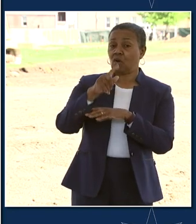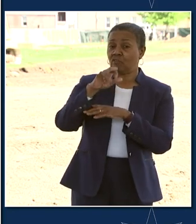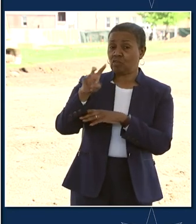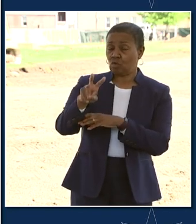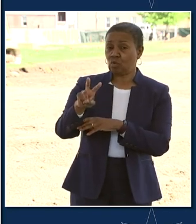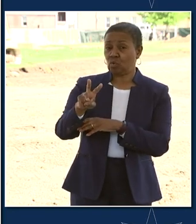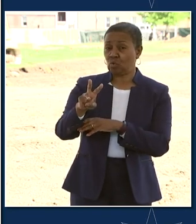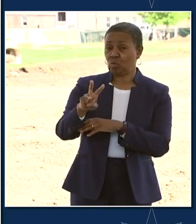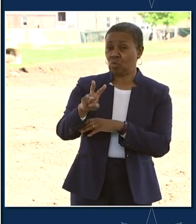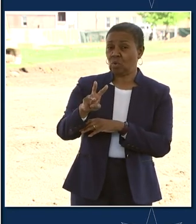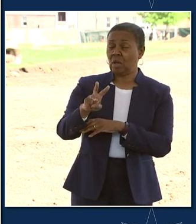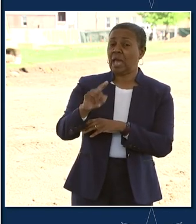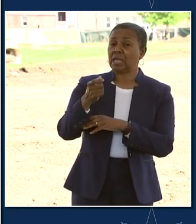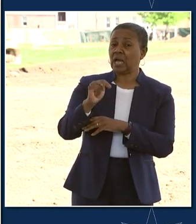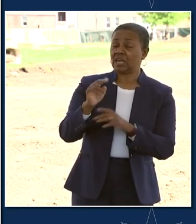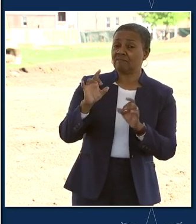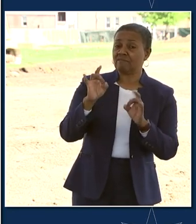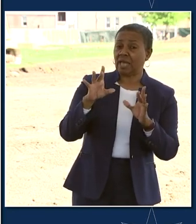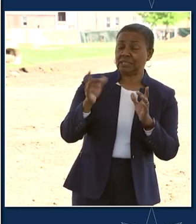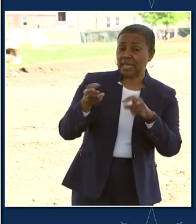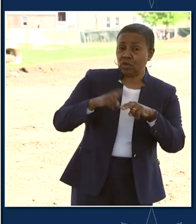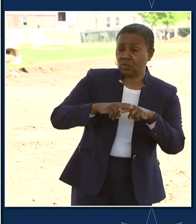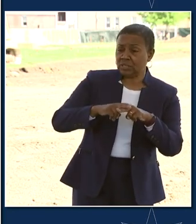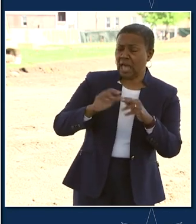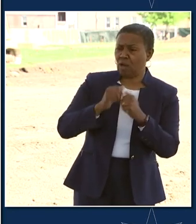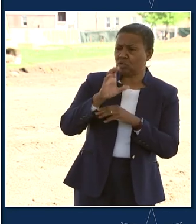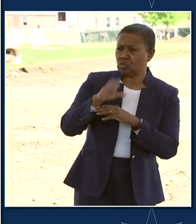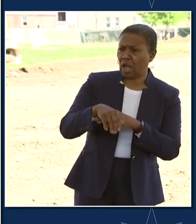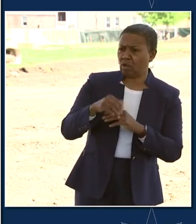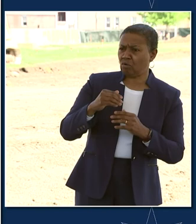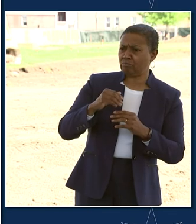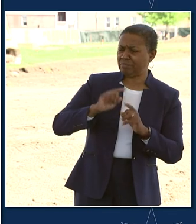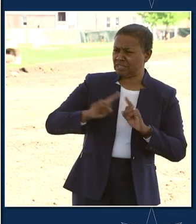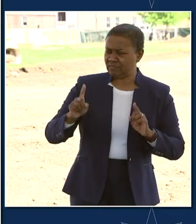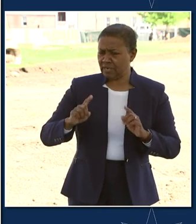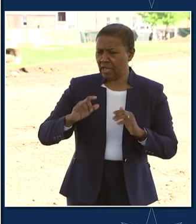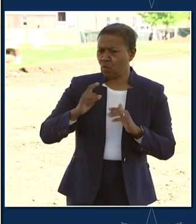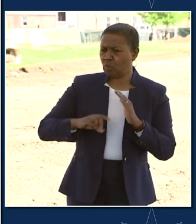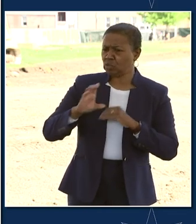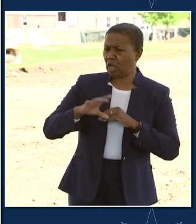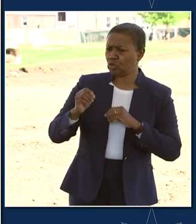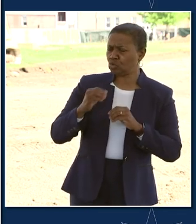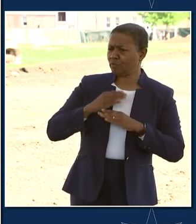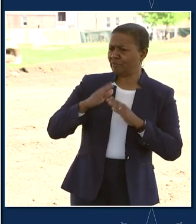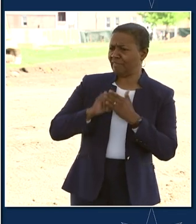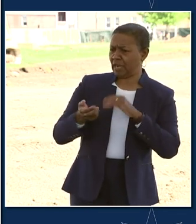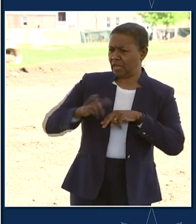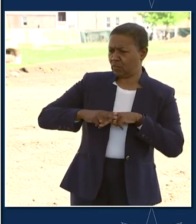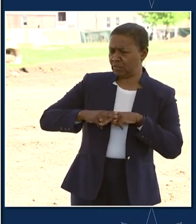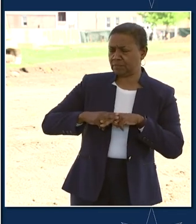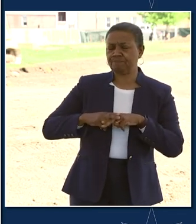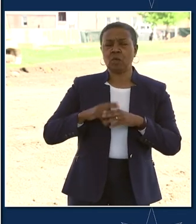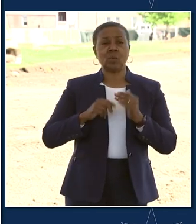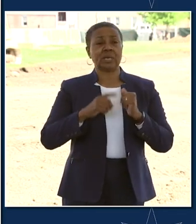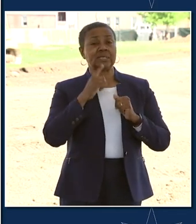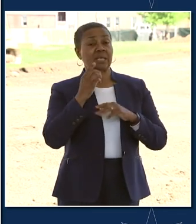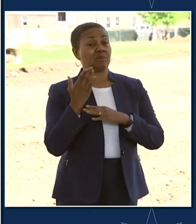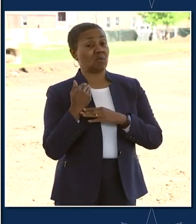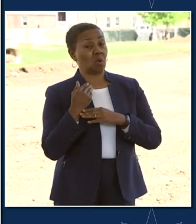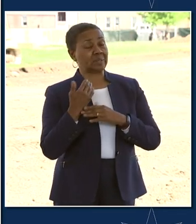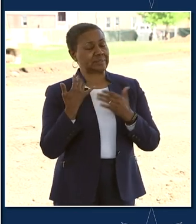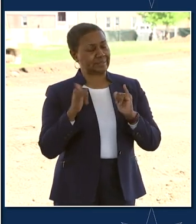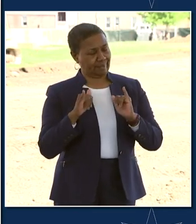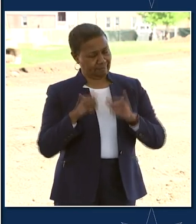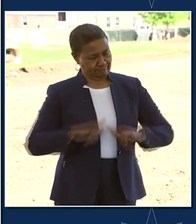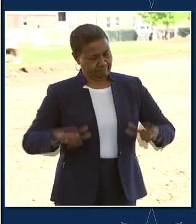increased. How is Chicago's curfew any different, and what will the city do to prevent such an increase? Well, look, what I said before holds. It's